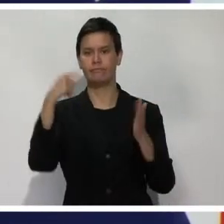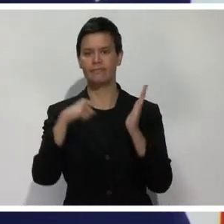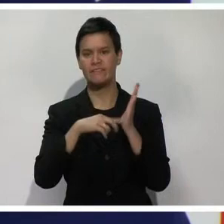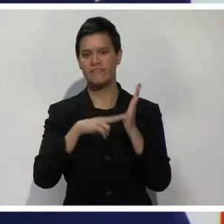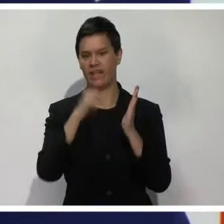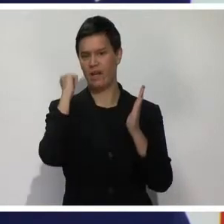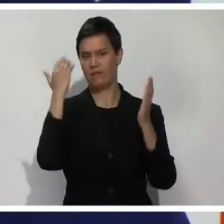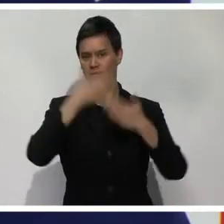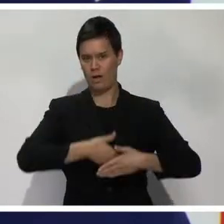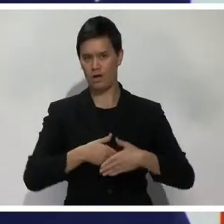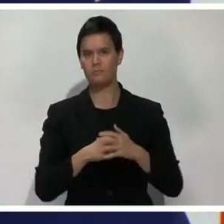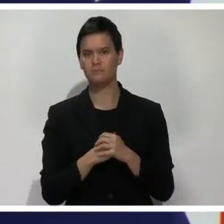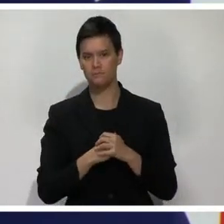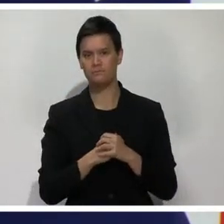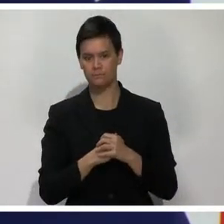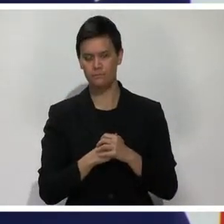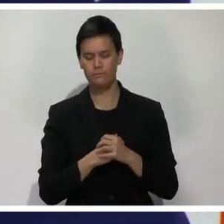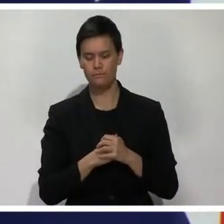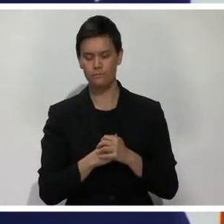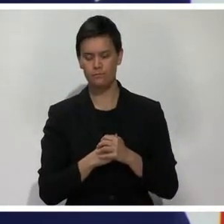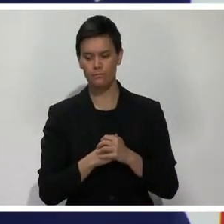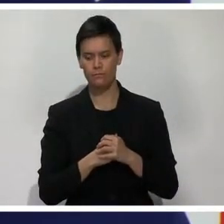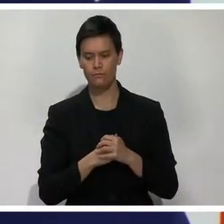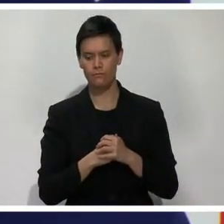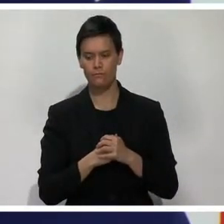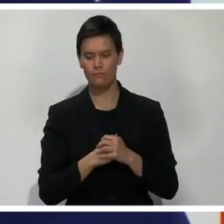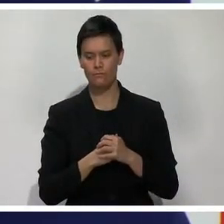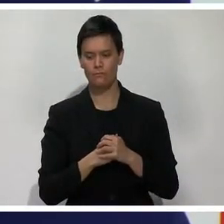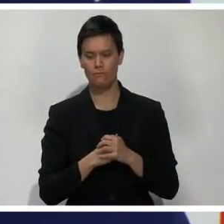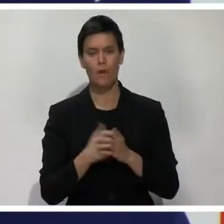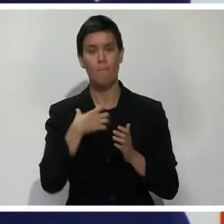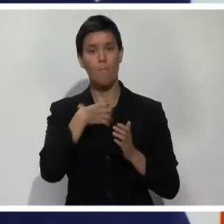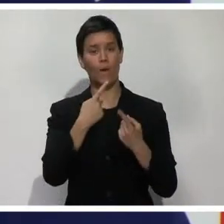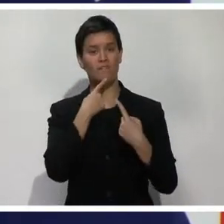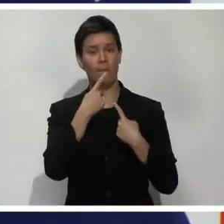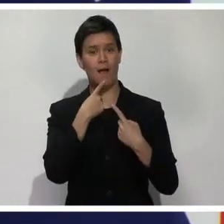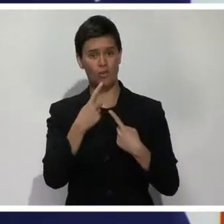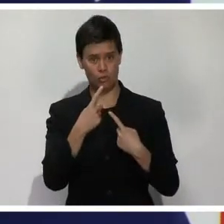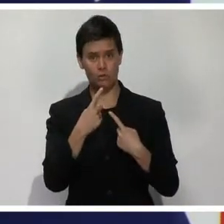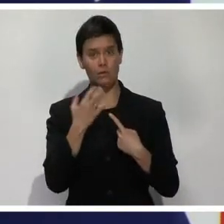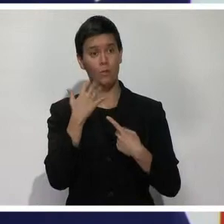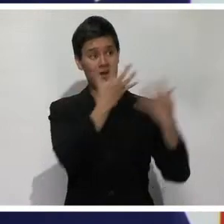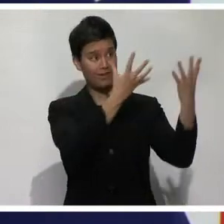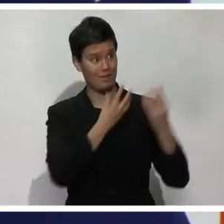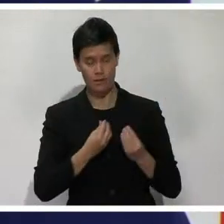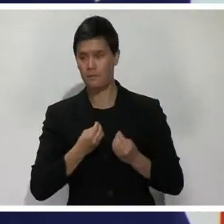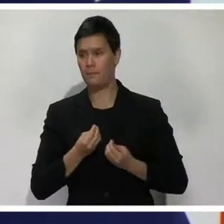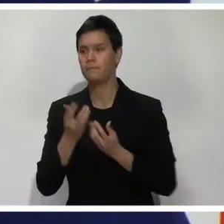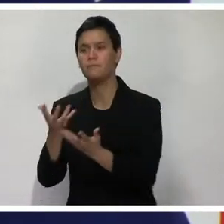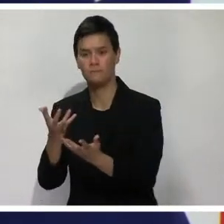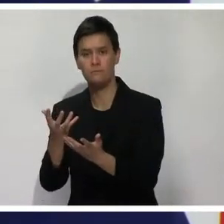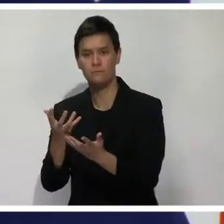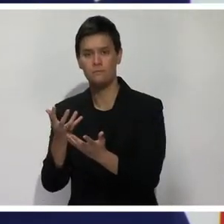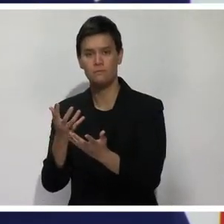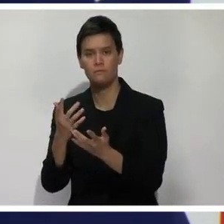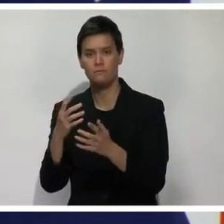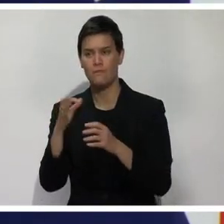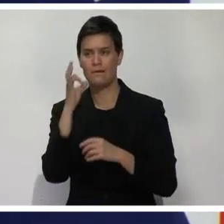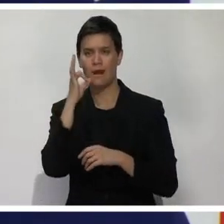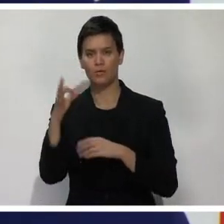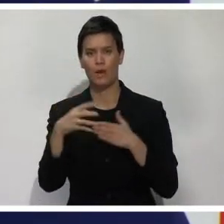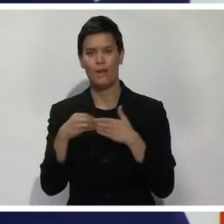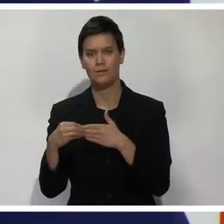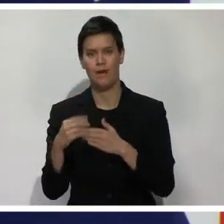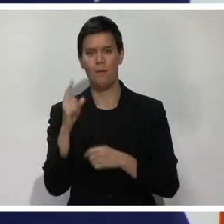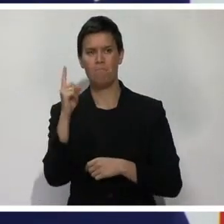levels. Since then, it's been the sharing the additional information. Other than the changes in the orders, there hasn't been